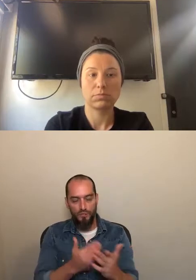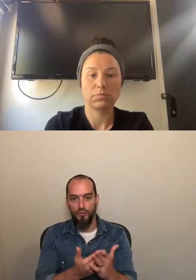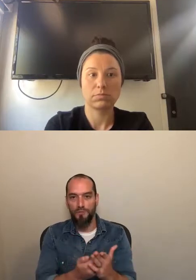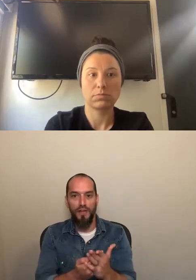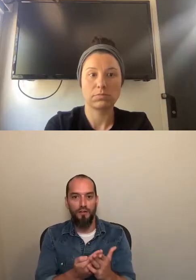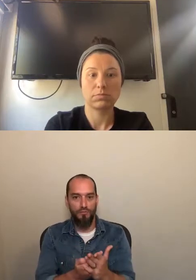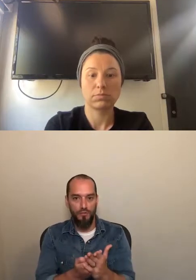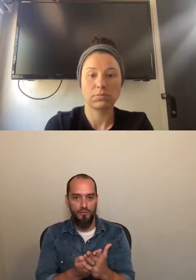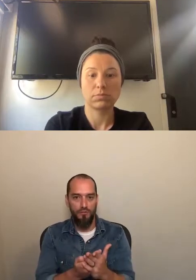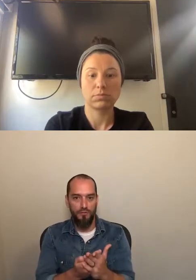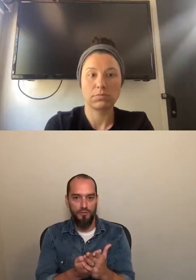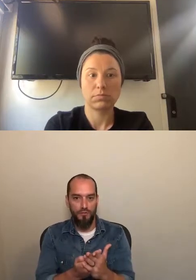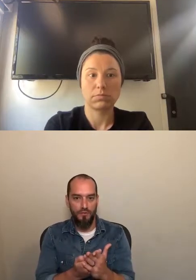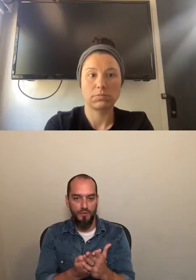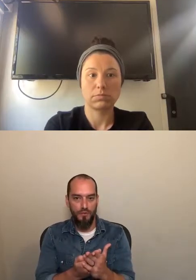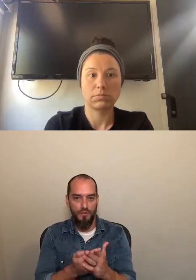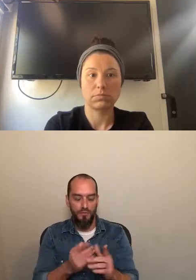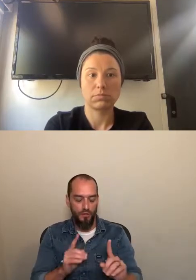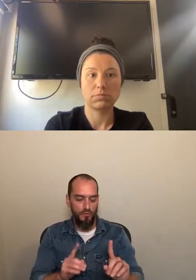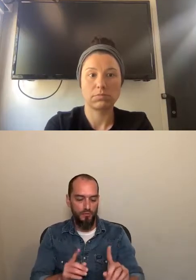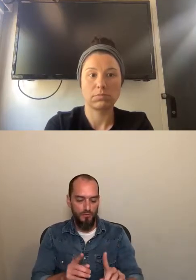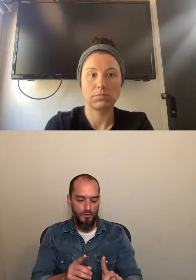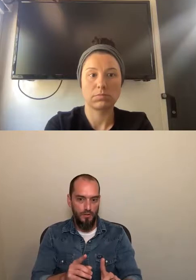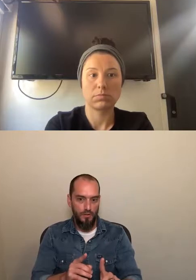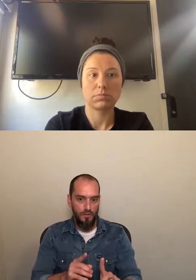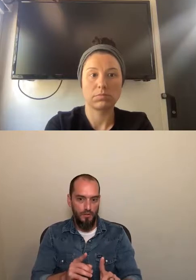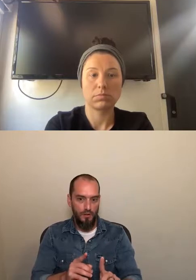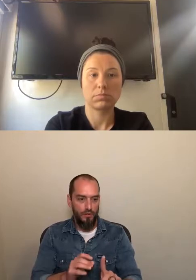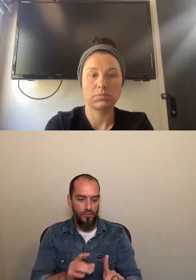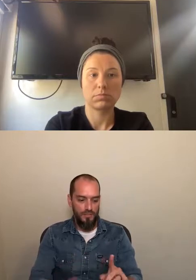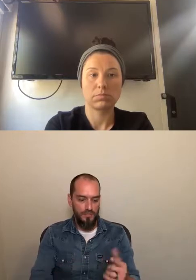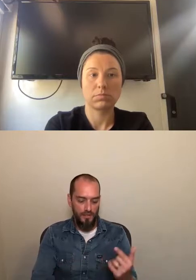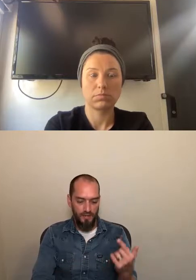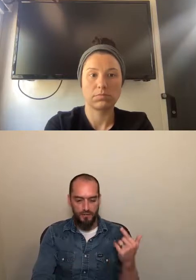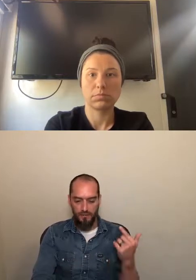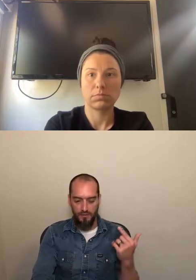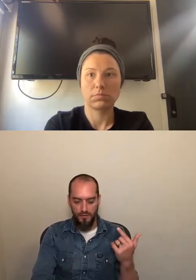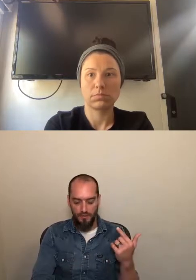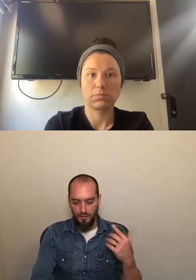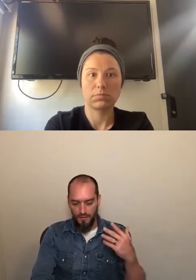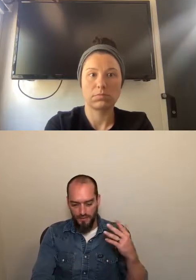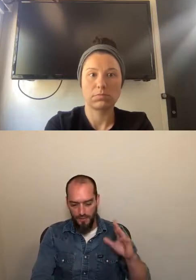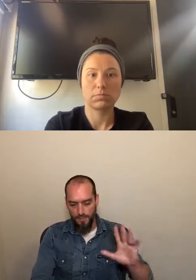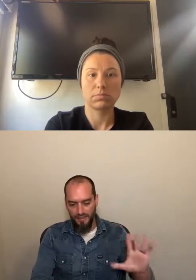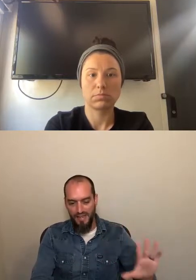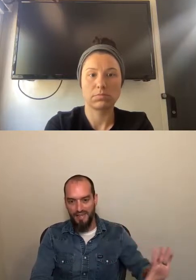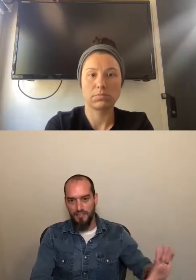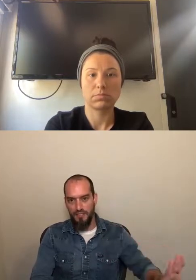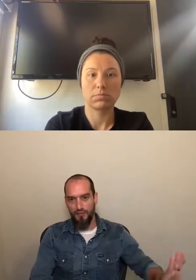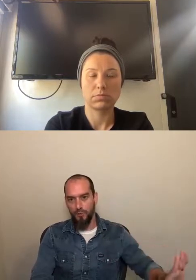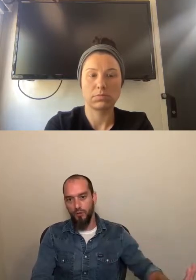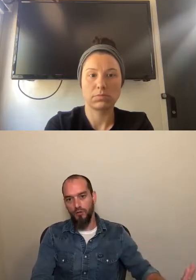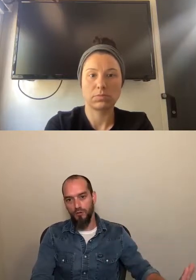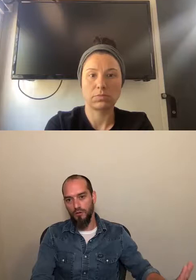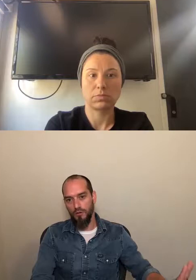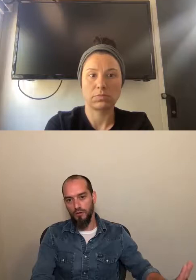It shows me airflow. So on a windy day, let's say pick an